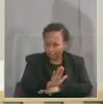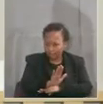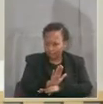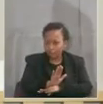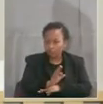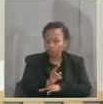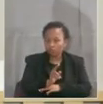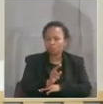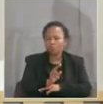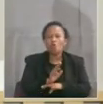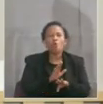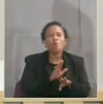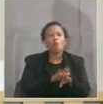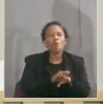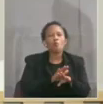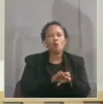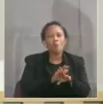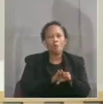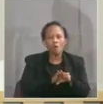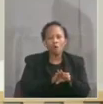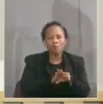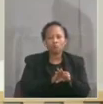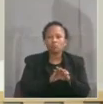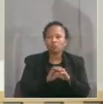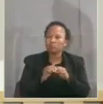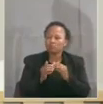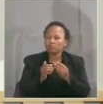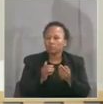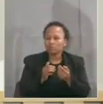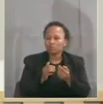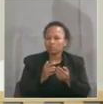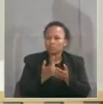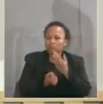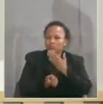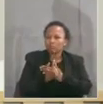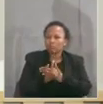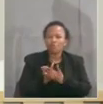are more made possible